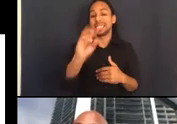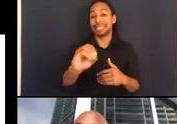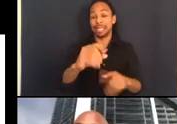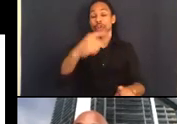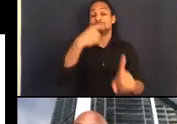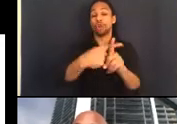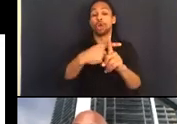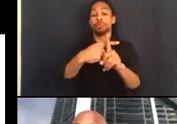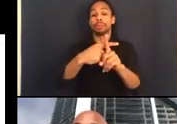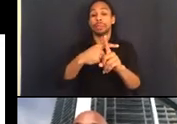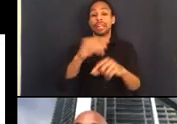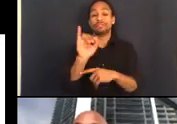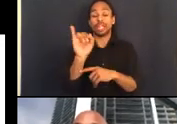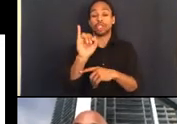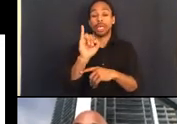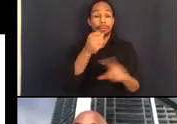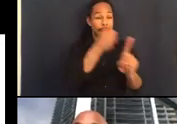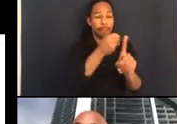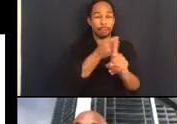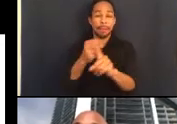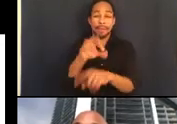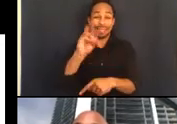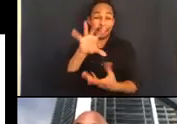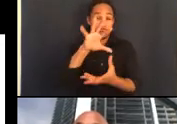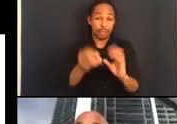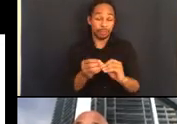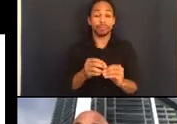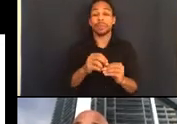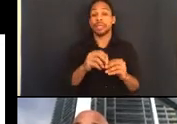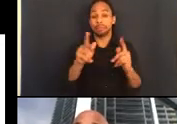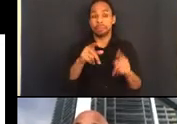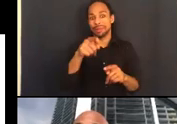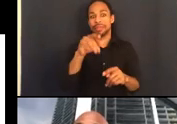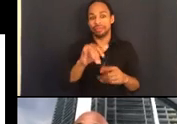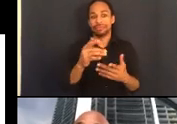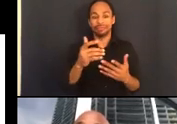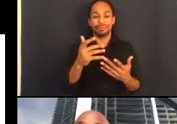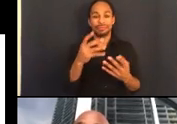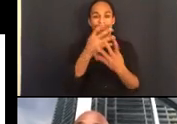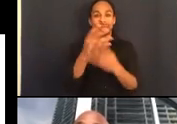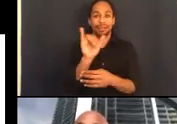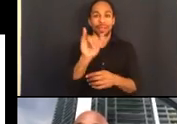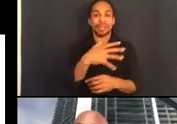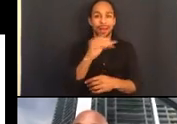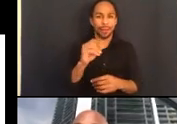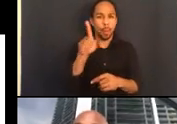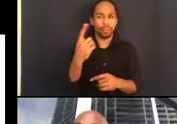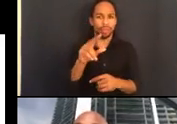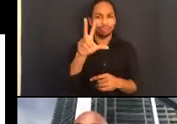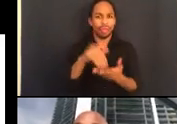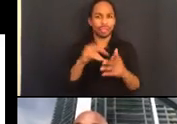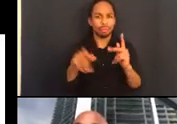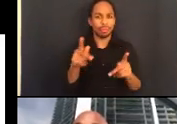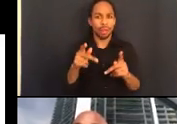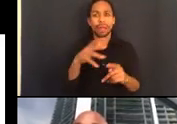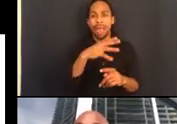infections within people who are residing within these corrections facilities, but there are 3,000 people and only a quarter of them have been tested.